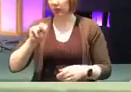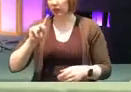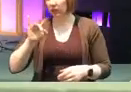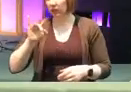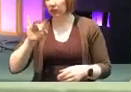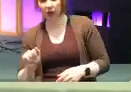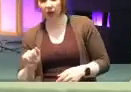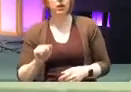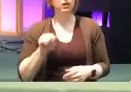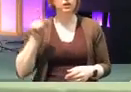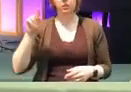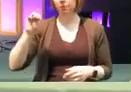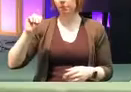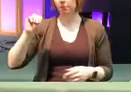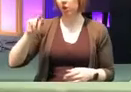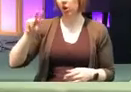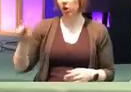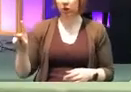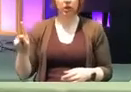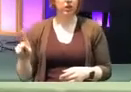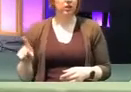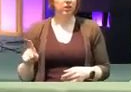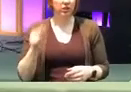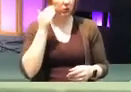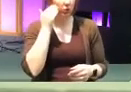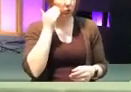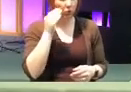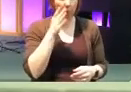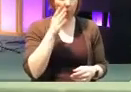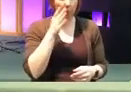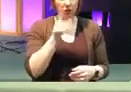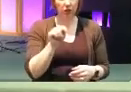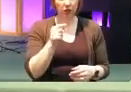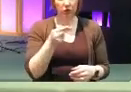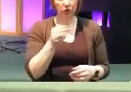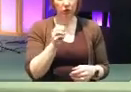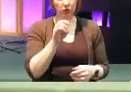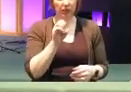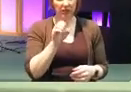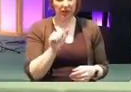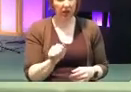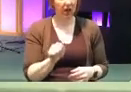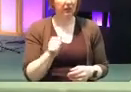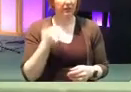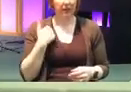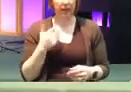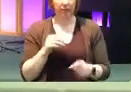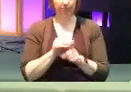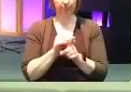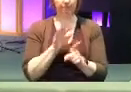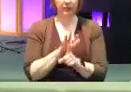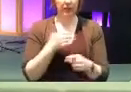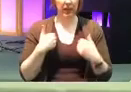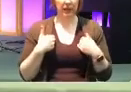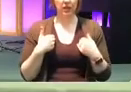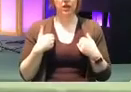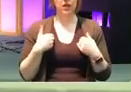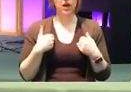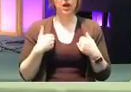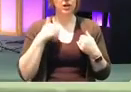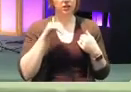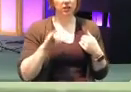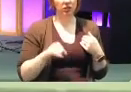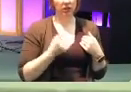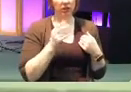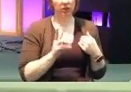Buntain was friends, at least knew Mother Teresa. And again, the impact that they had was phenomenal. An individual by the name of